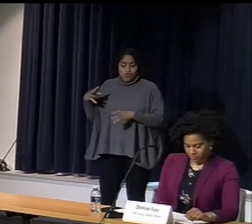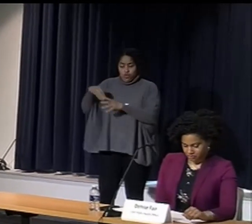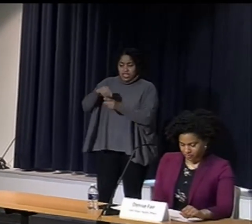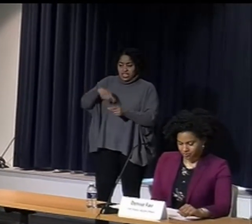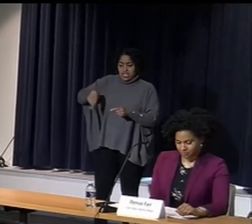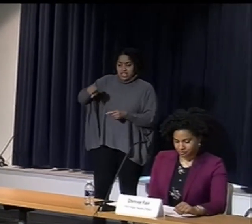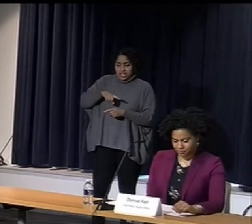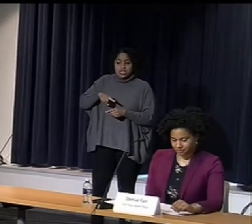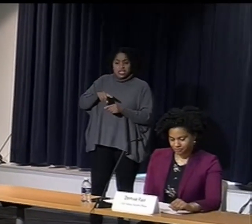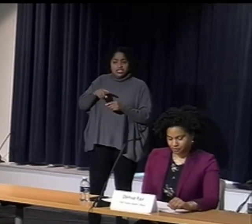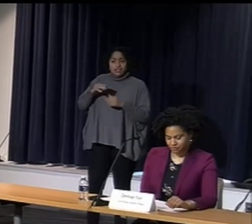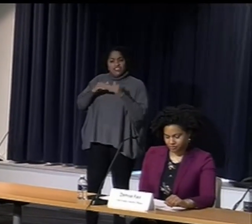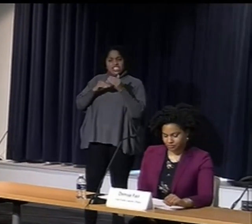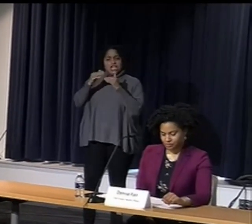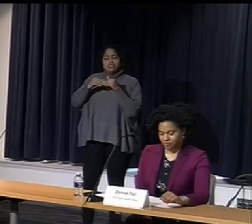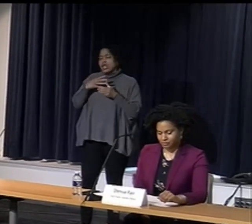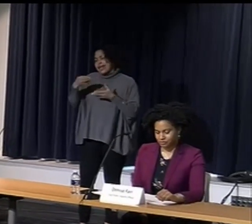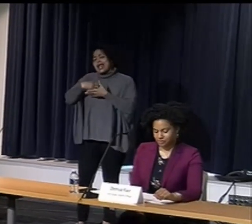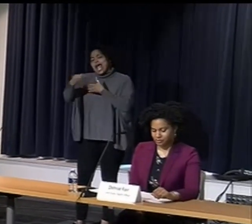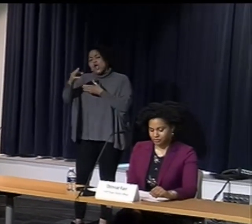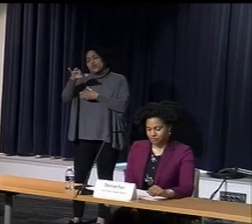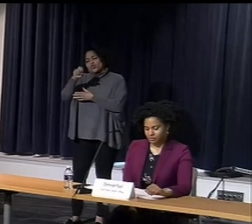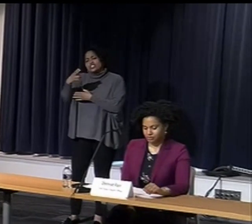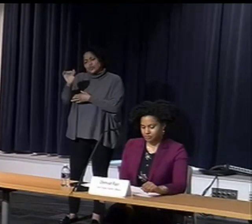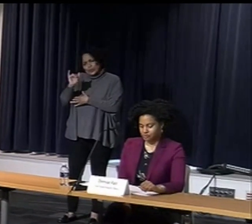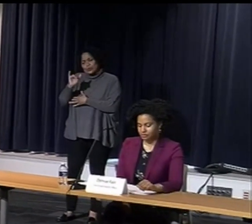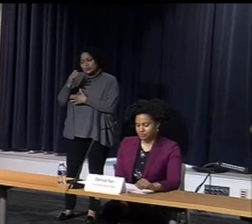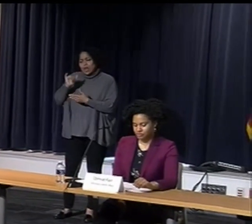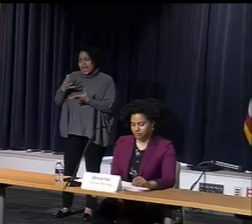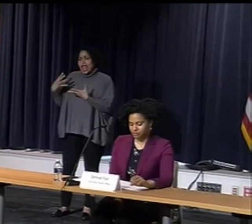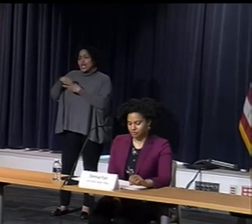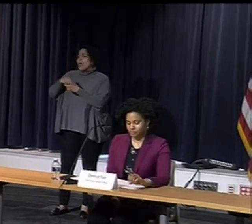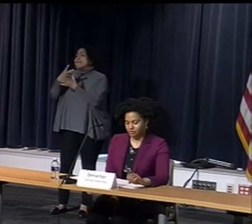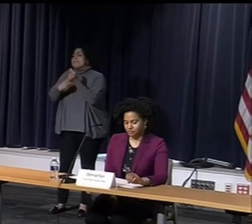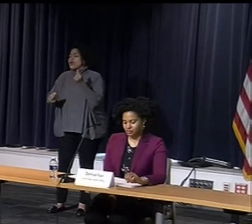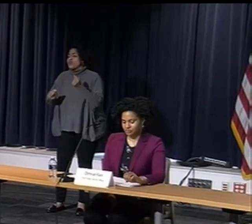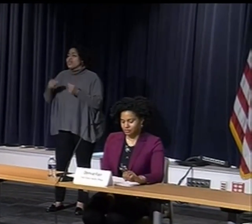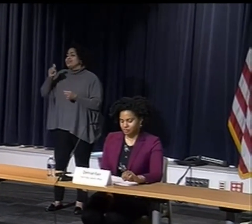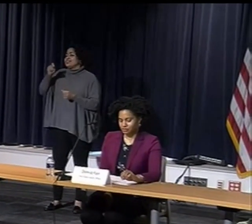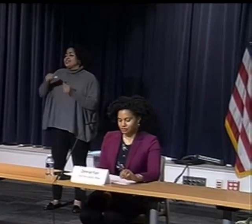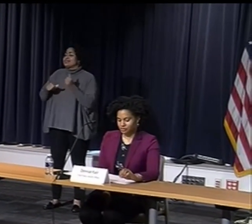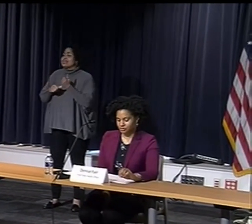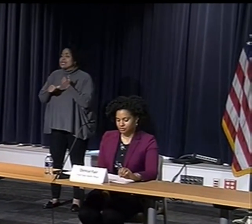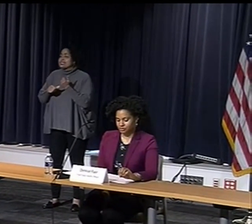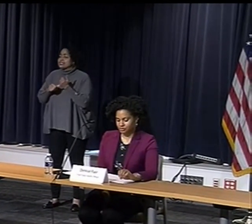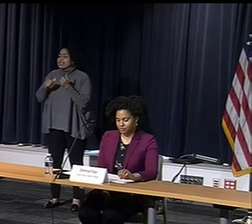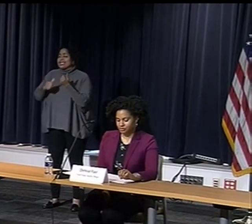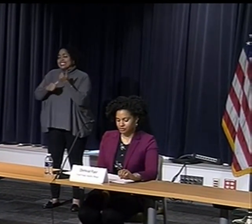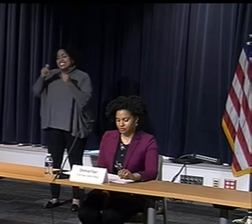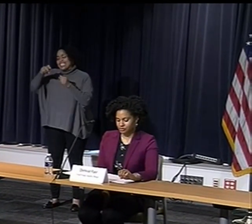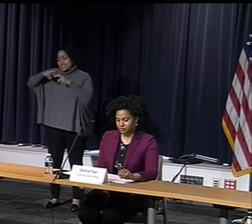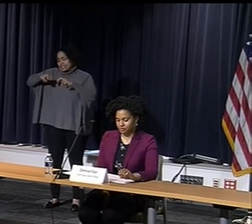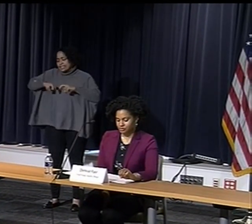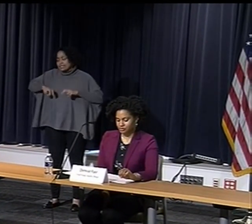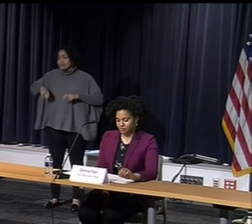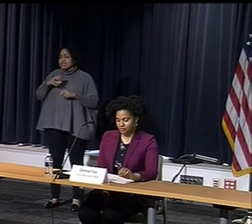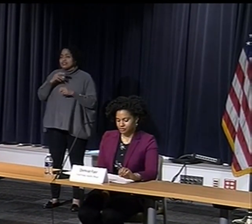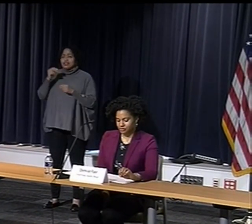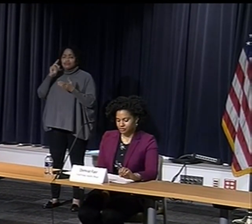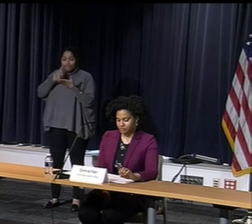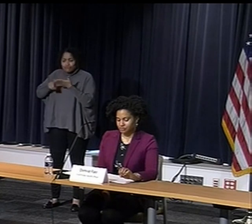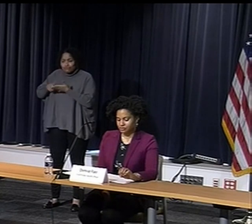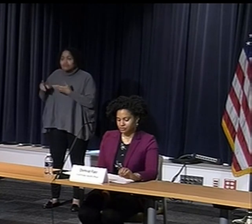congregate facilities, as well as outreach. And that outreach includes both needs assessments, in which so far the city has been a phenomenal